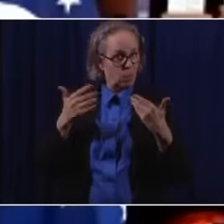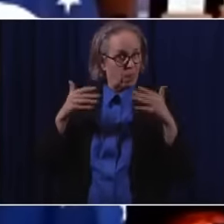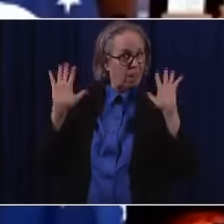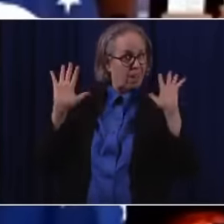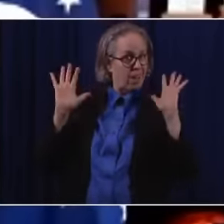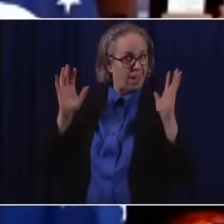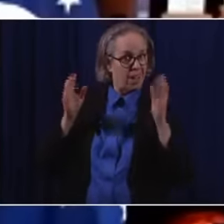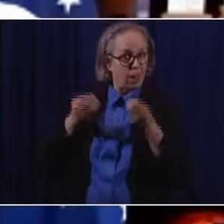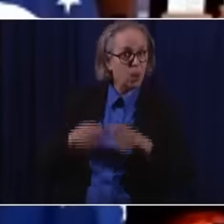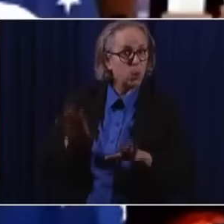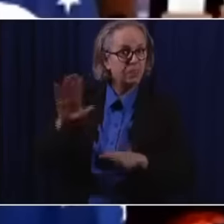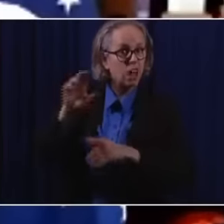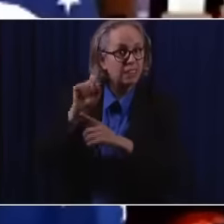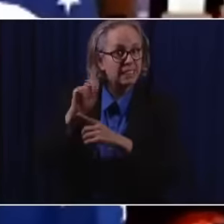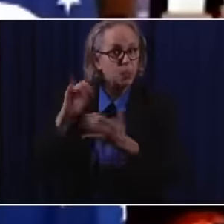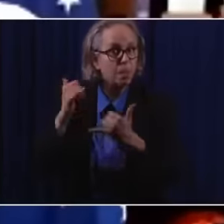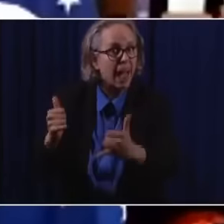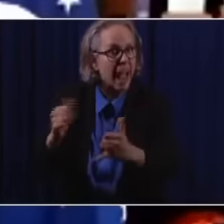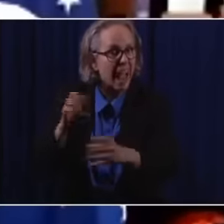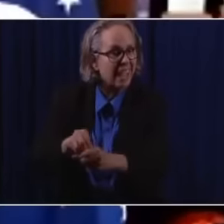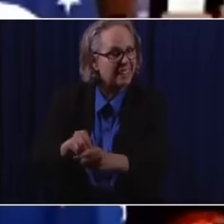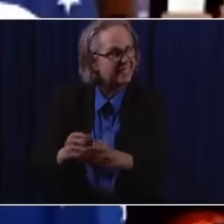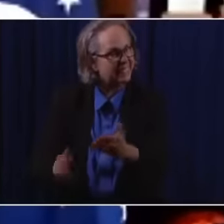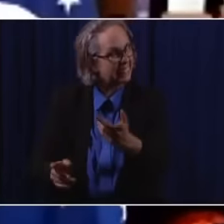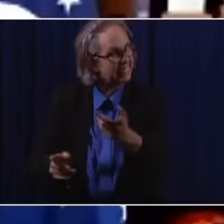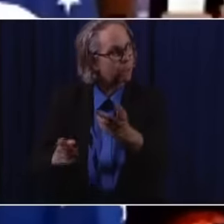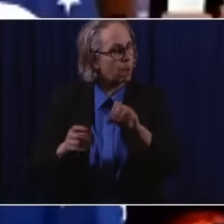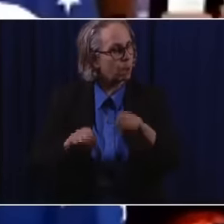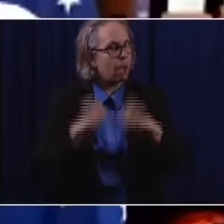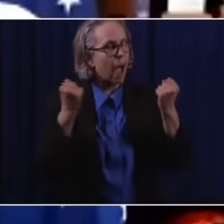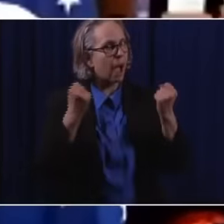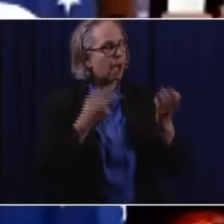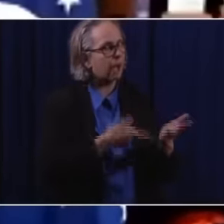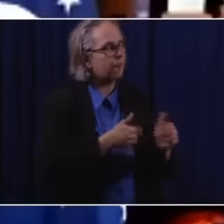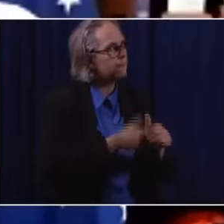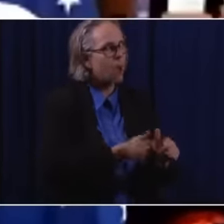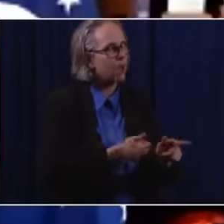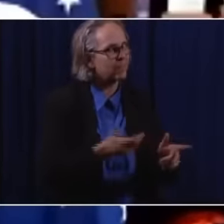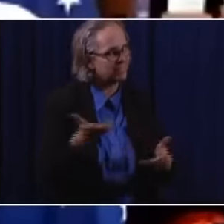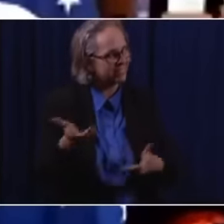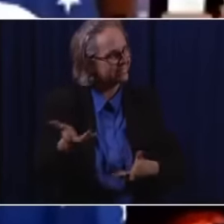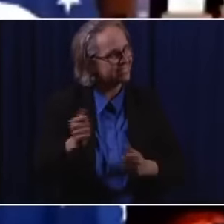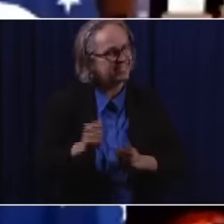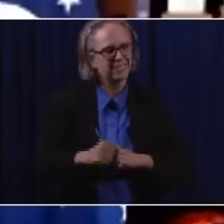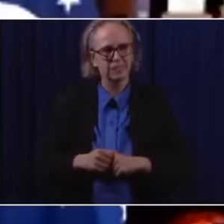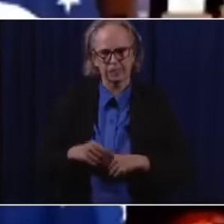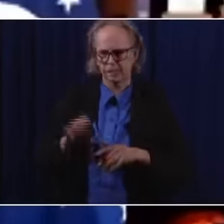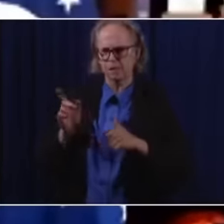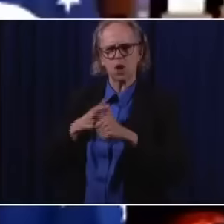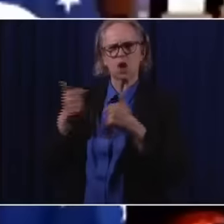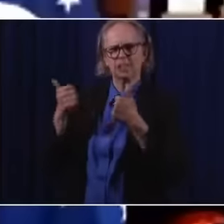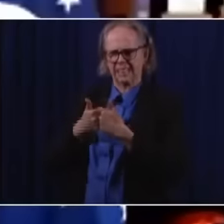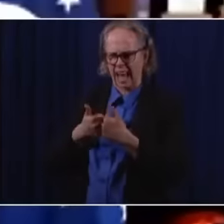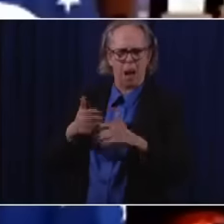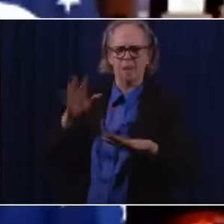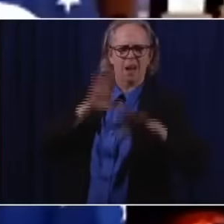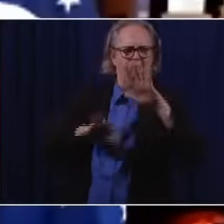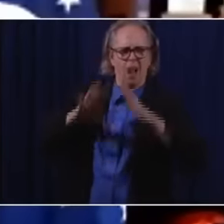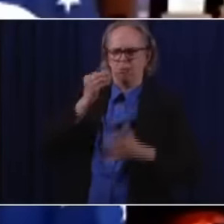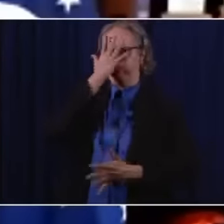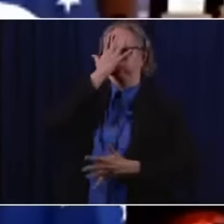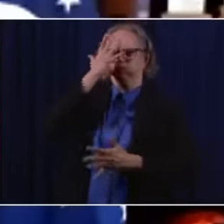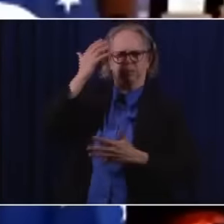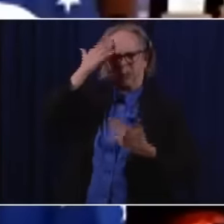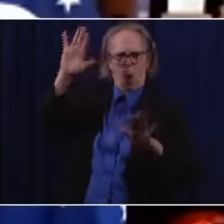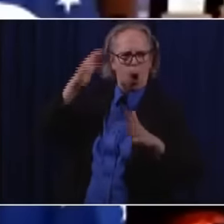where things are from the first game. They saw a lot of confusion week one, but those